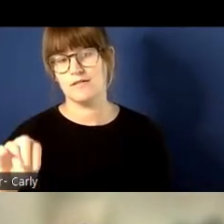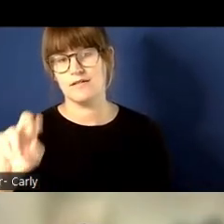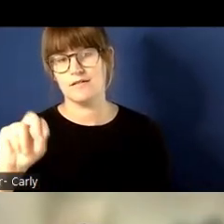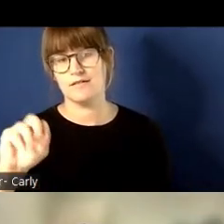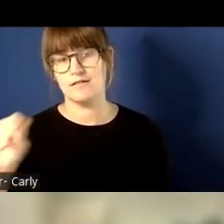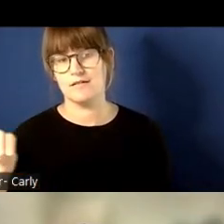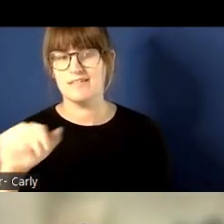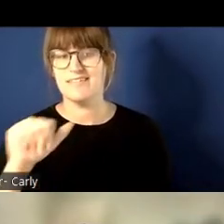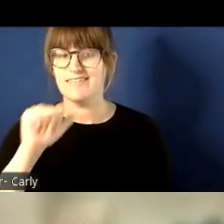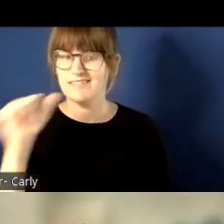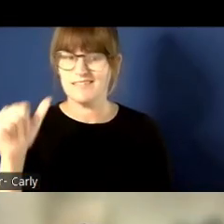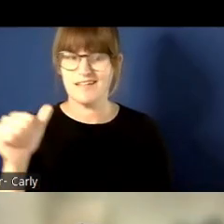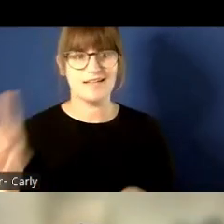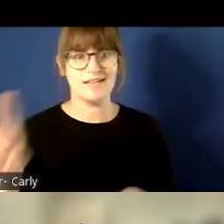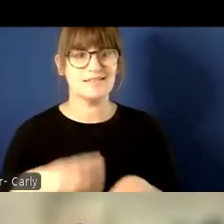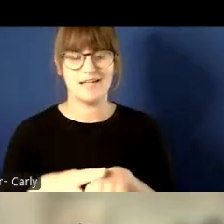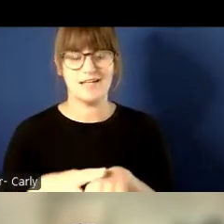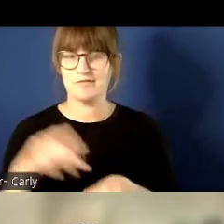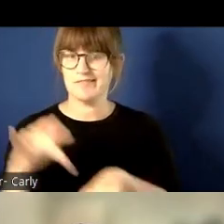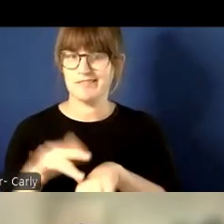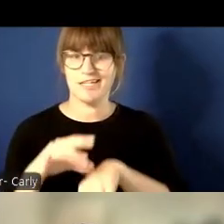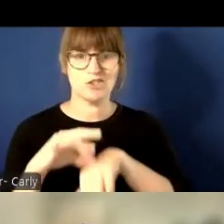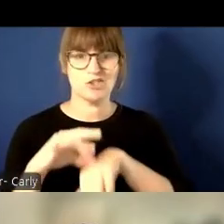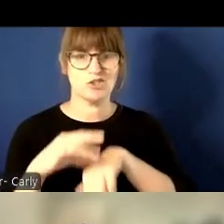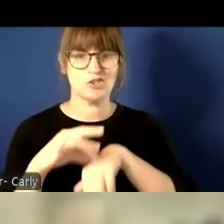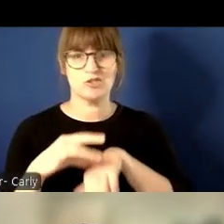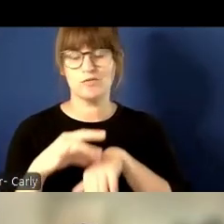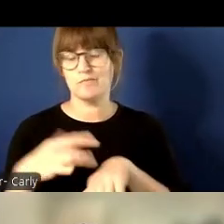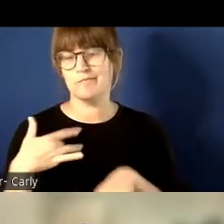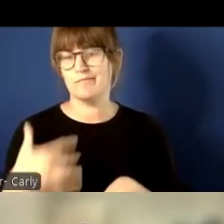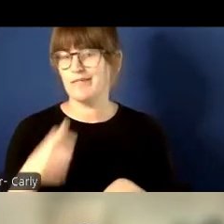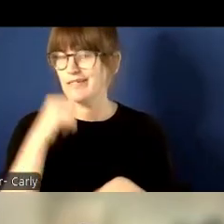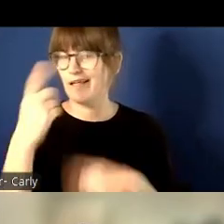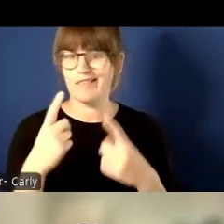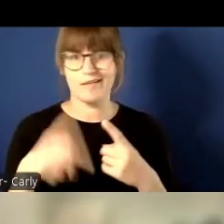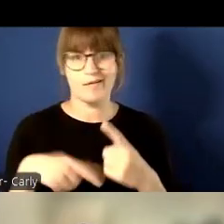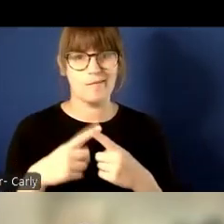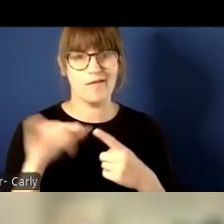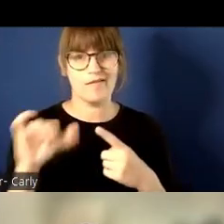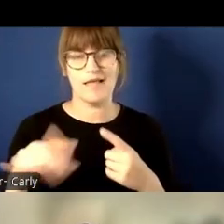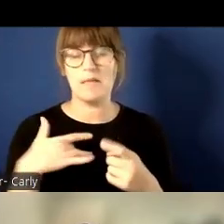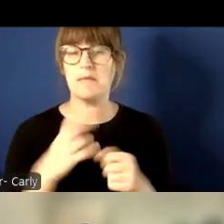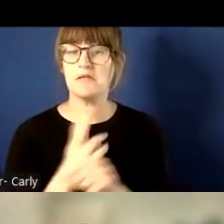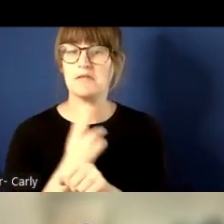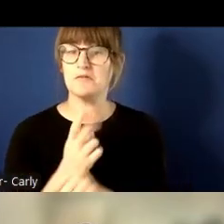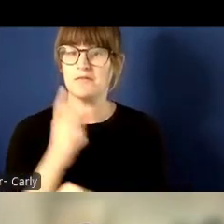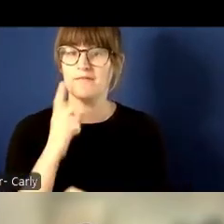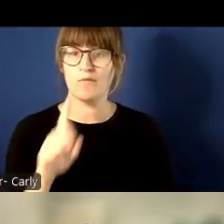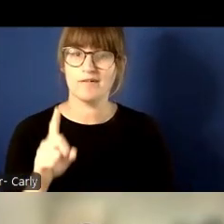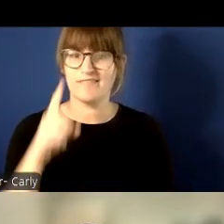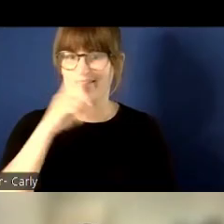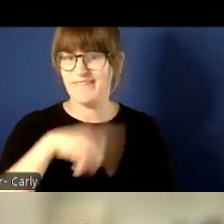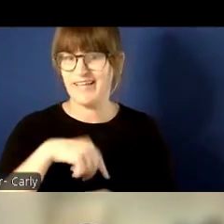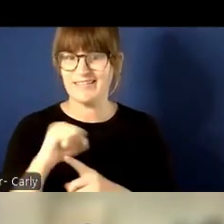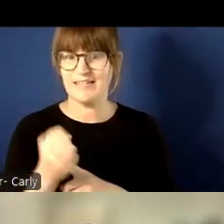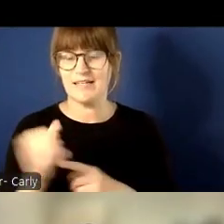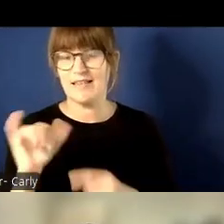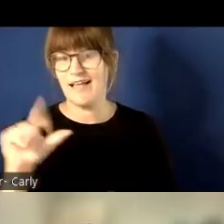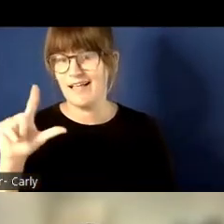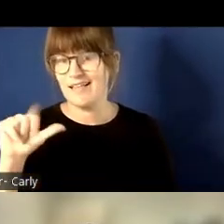really play a role in the normal skin cancer risk we think about. UVC is used in certain artificial settings like labs